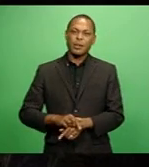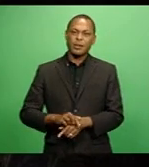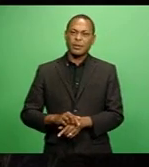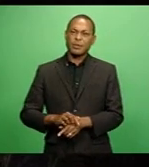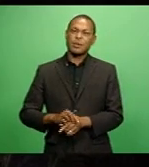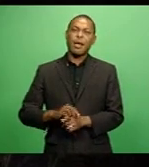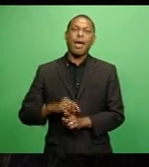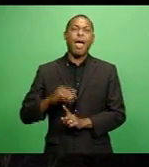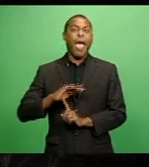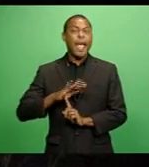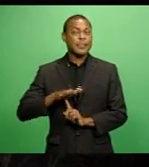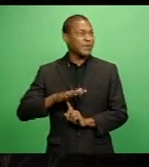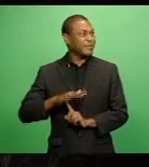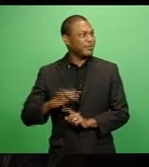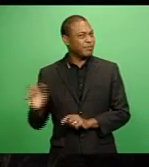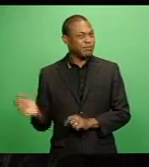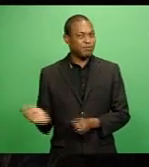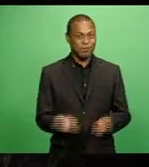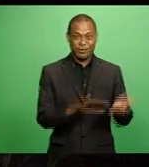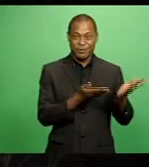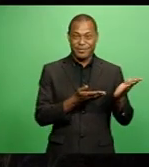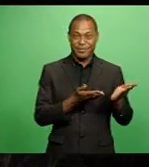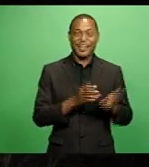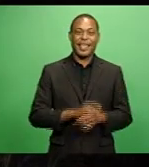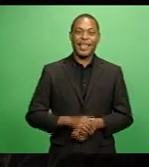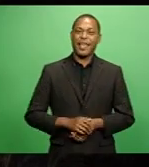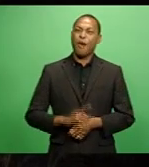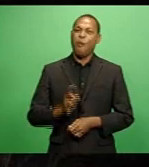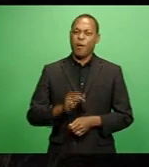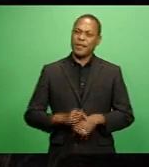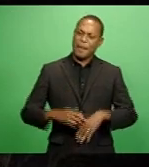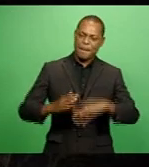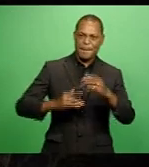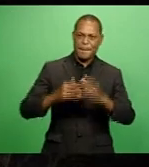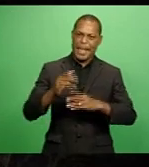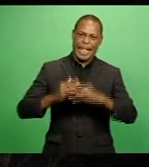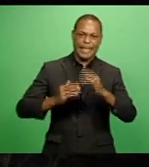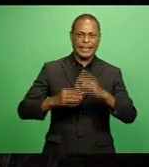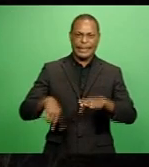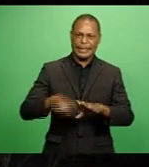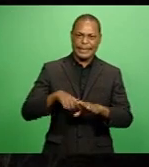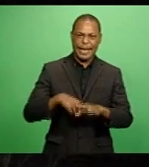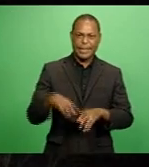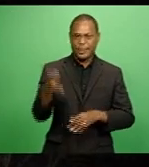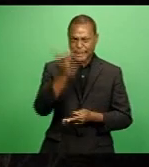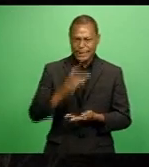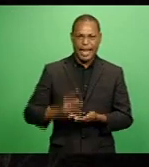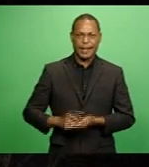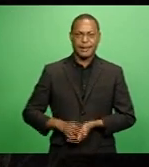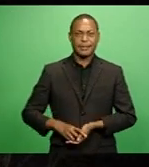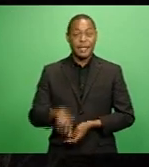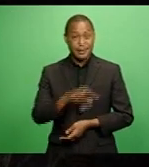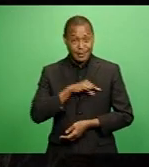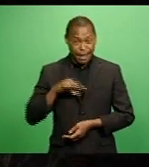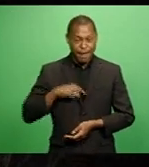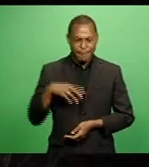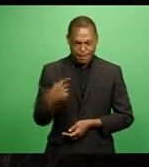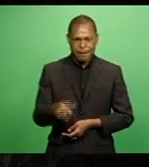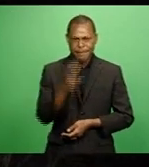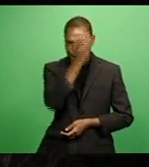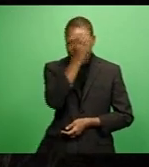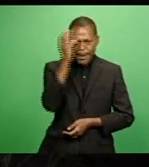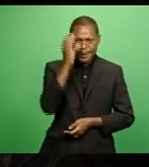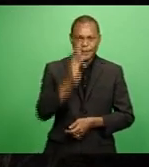the Medivac heliport that was built into the design. And in terms of staffing, at the moment, there's nurses and doctors from